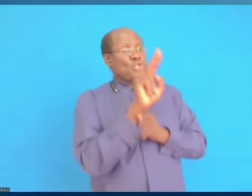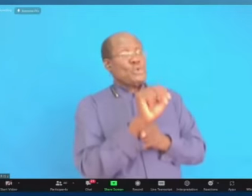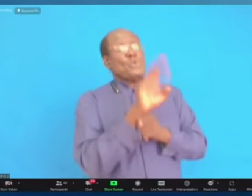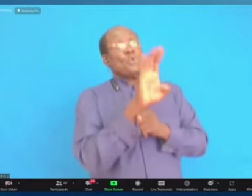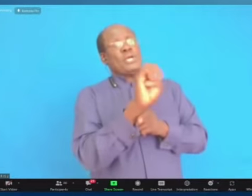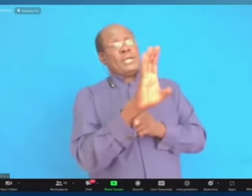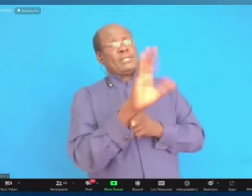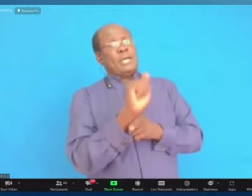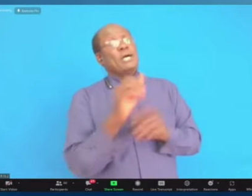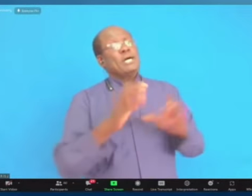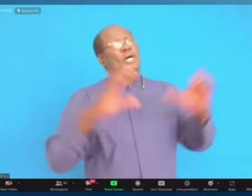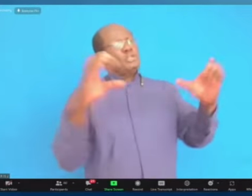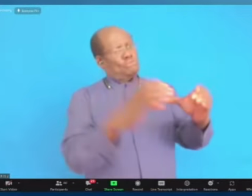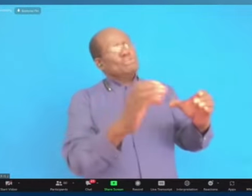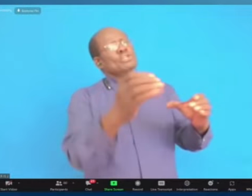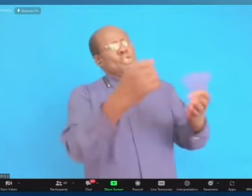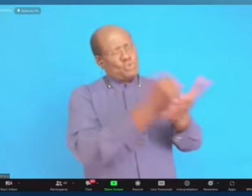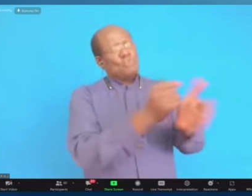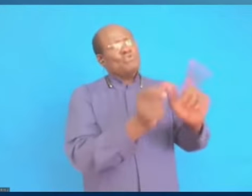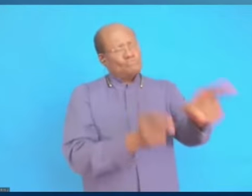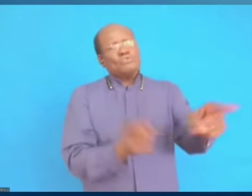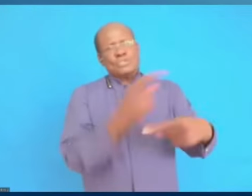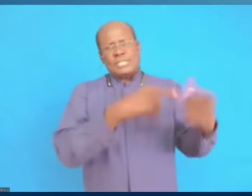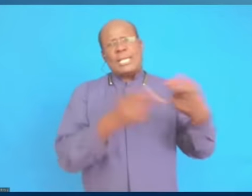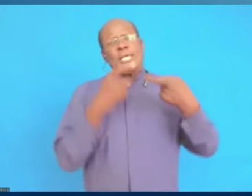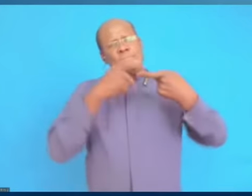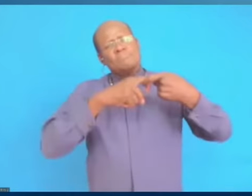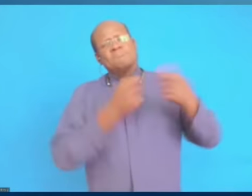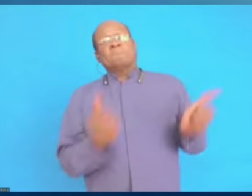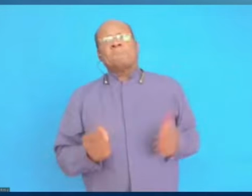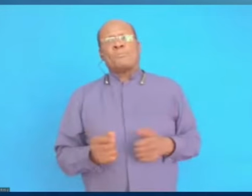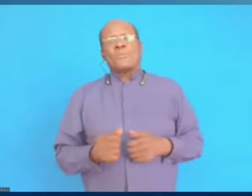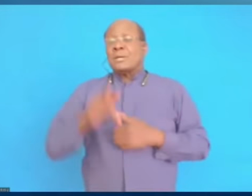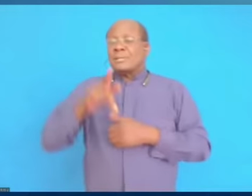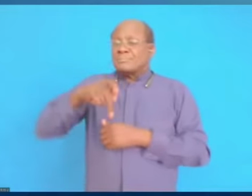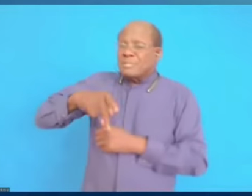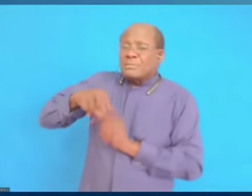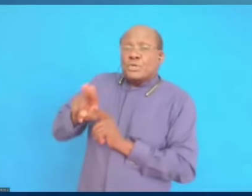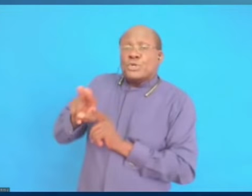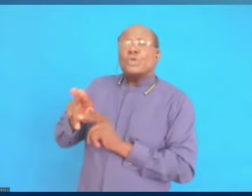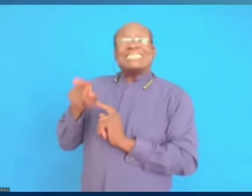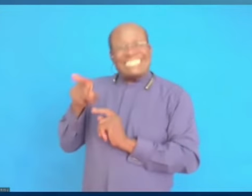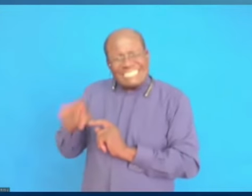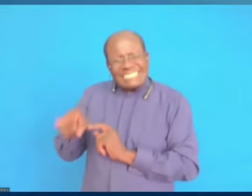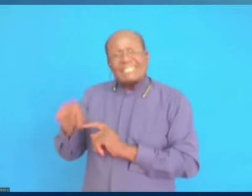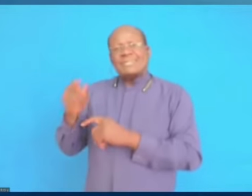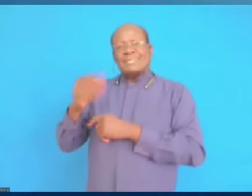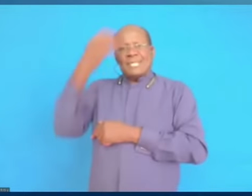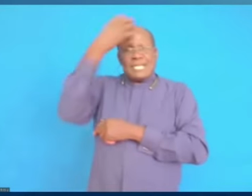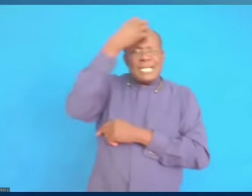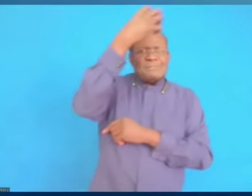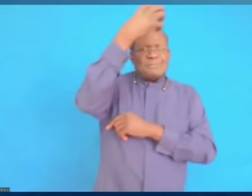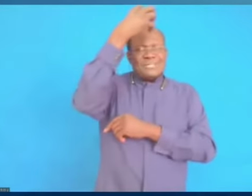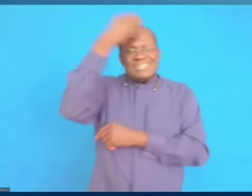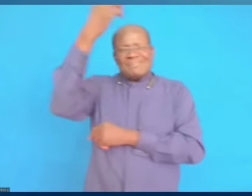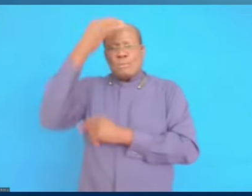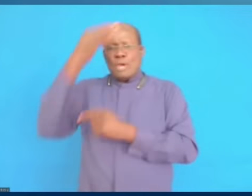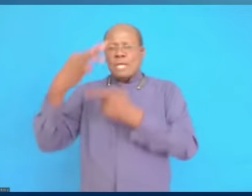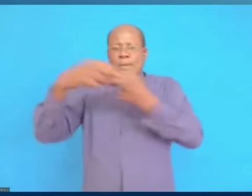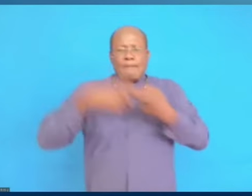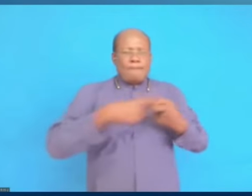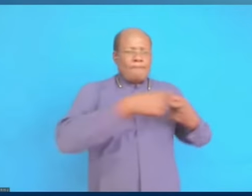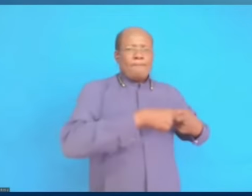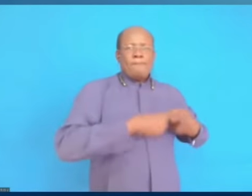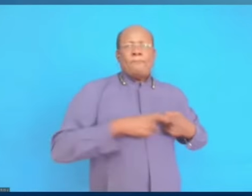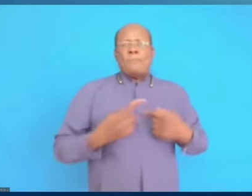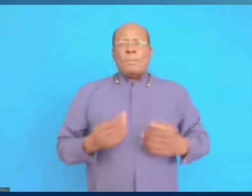successful 17 IGF. The CTU is an intergovernmental multi-stakeholder organization representing interests in the Caribbean